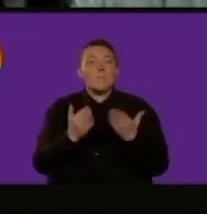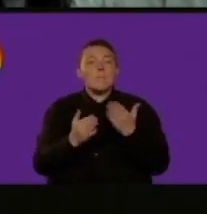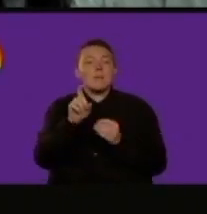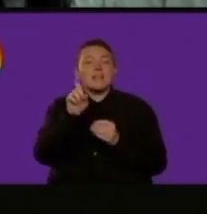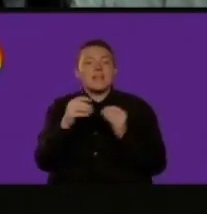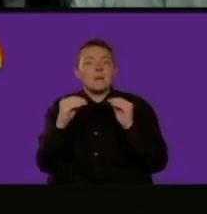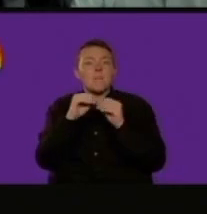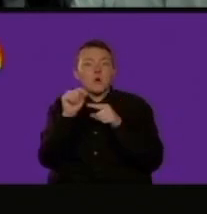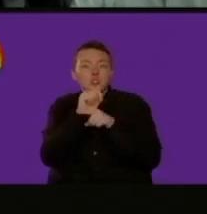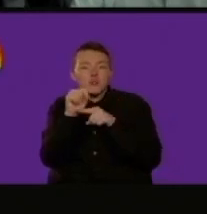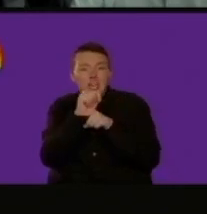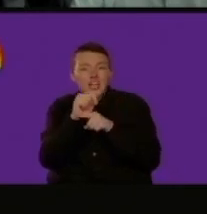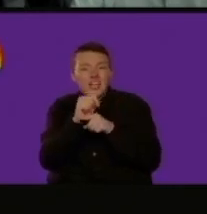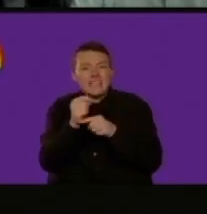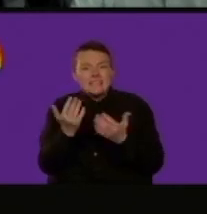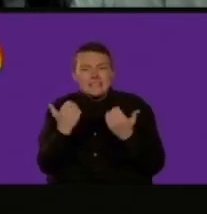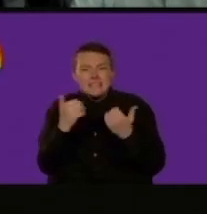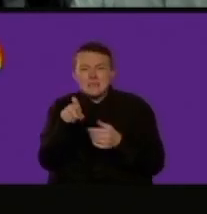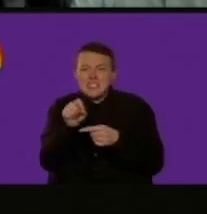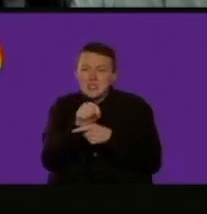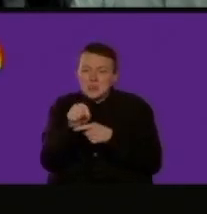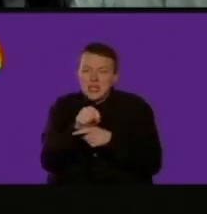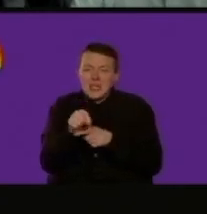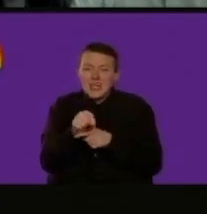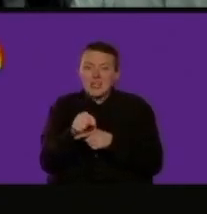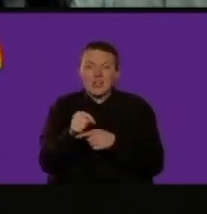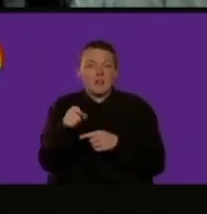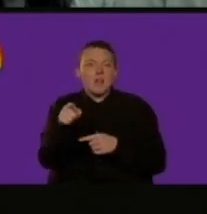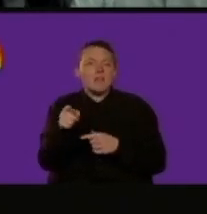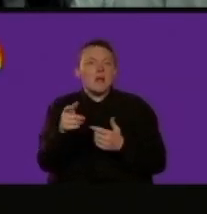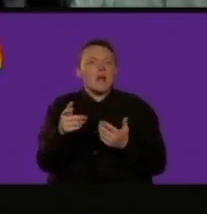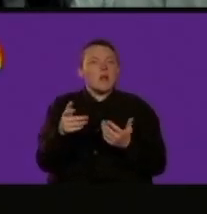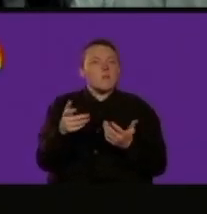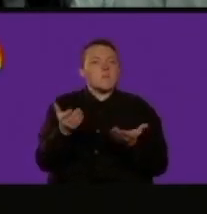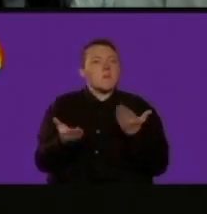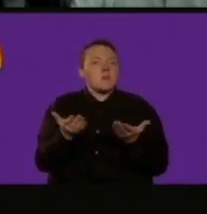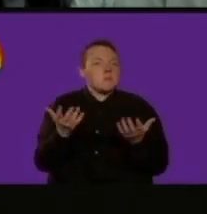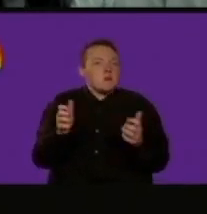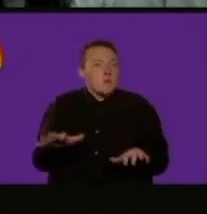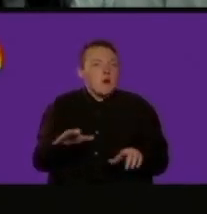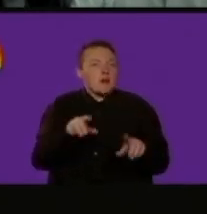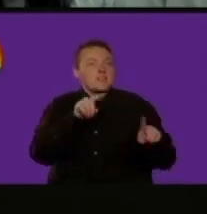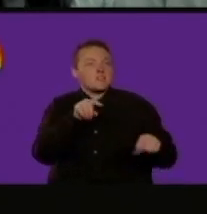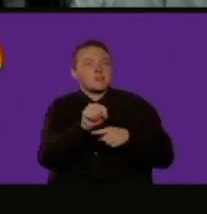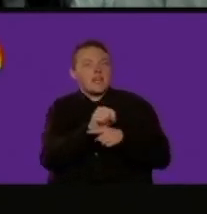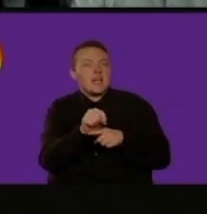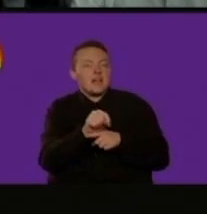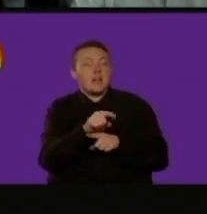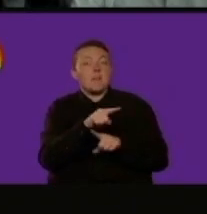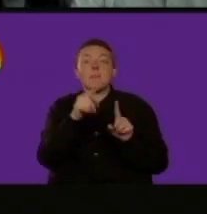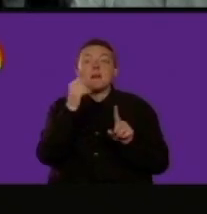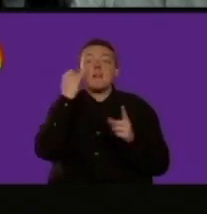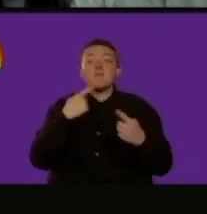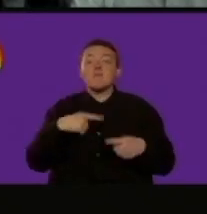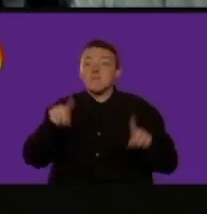more successful, to have more learning and growth in their programs?